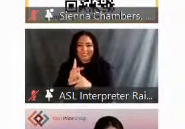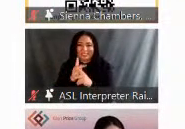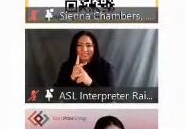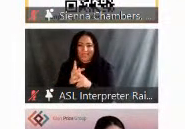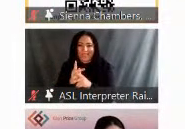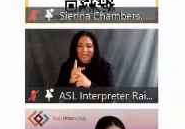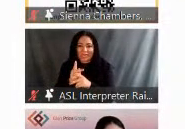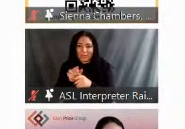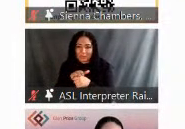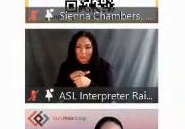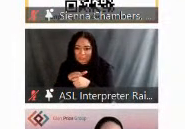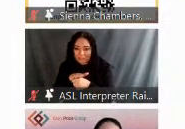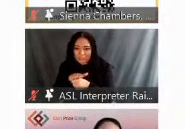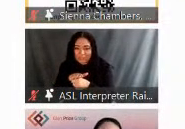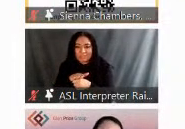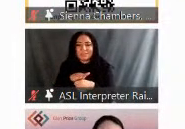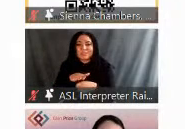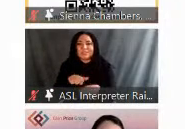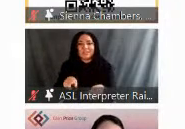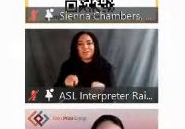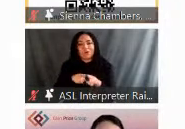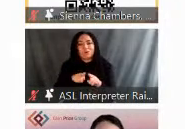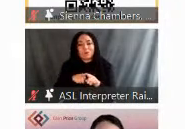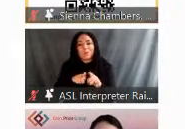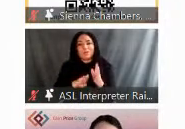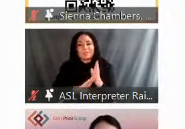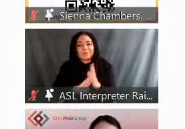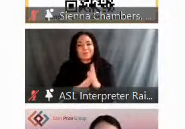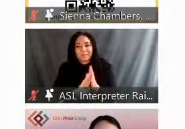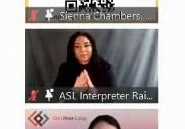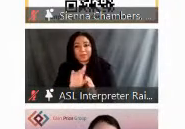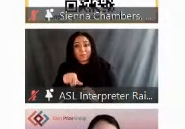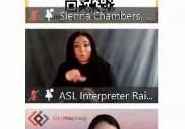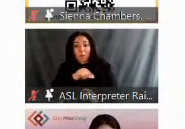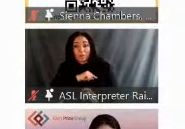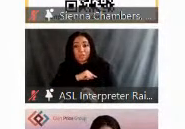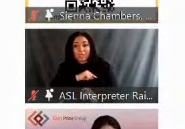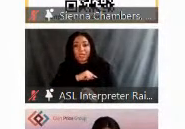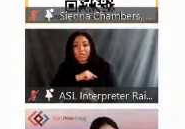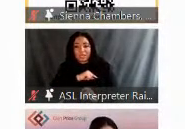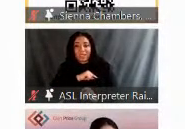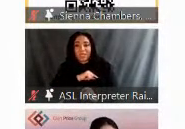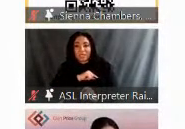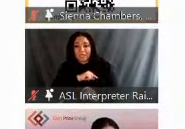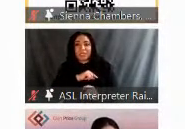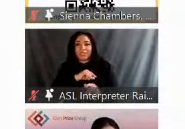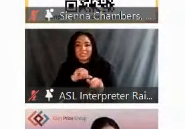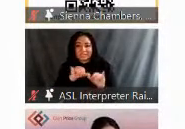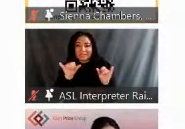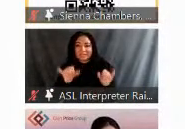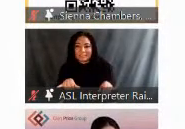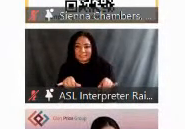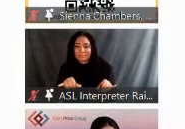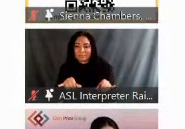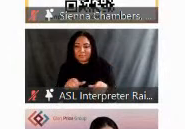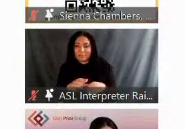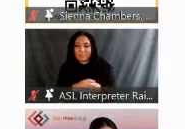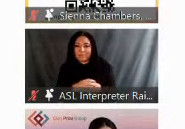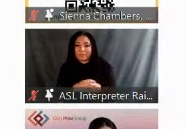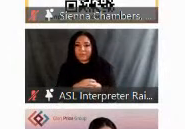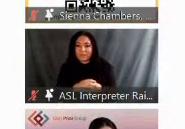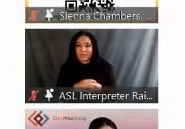kind of piggyback on the development of the quality rating improvement system and how initially that system